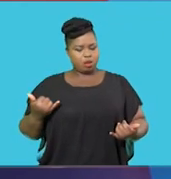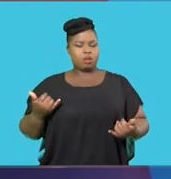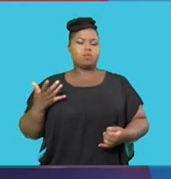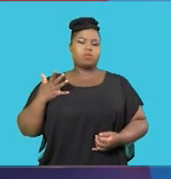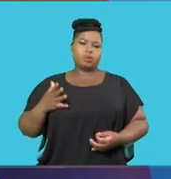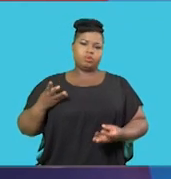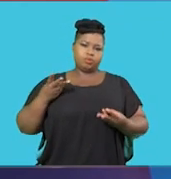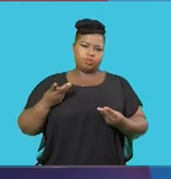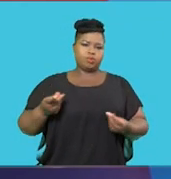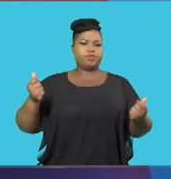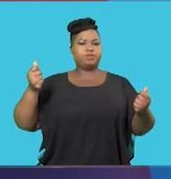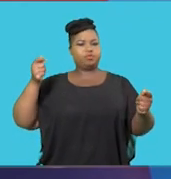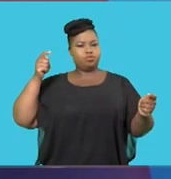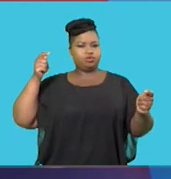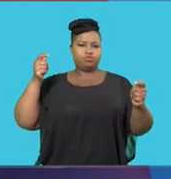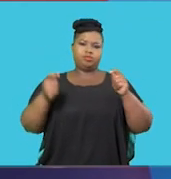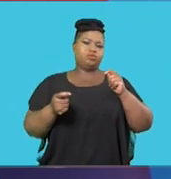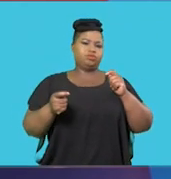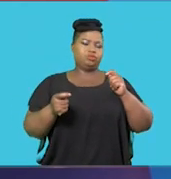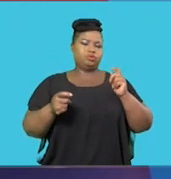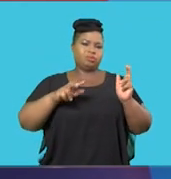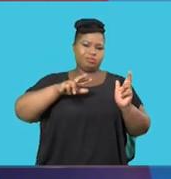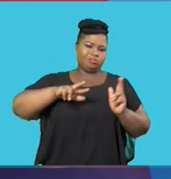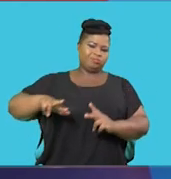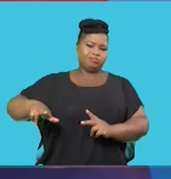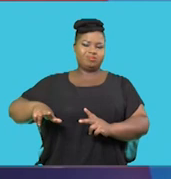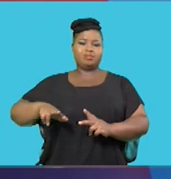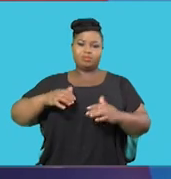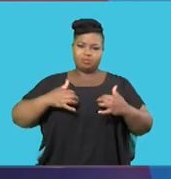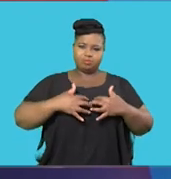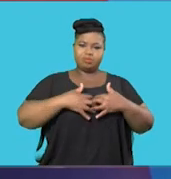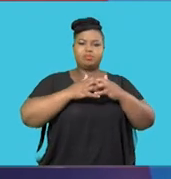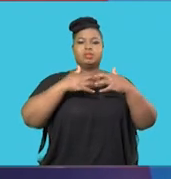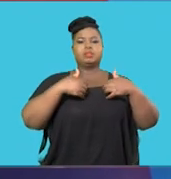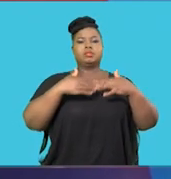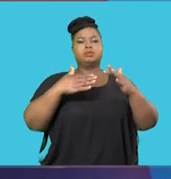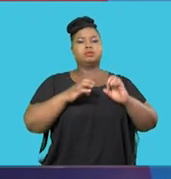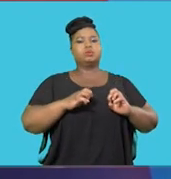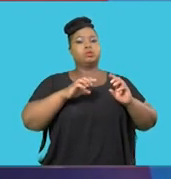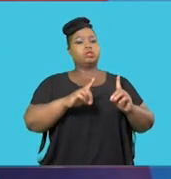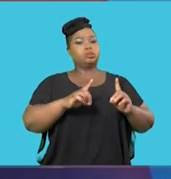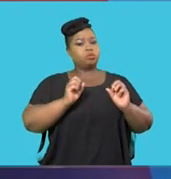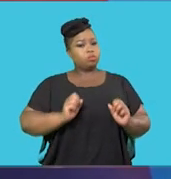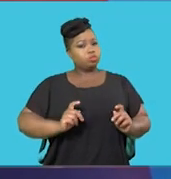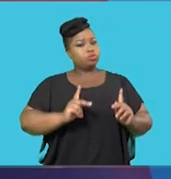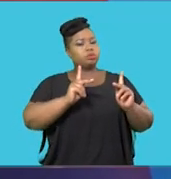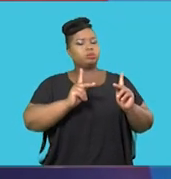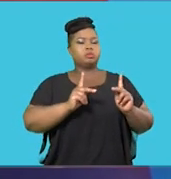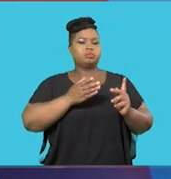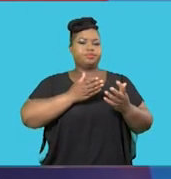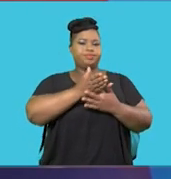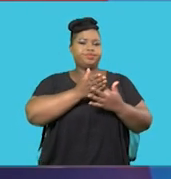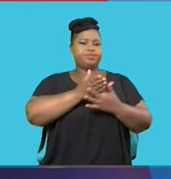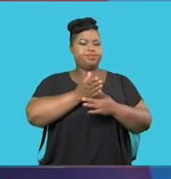address that legacy and bury it so that education opportunities and